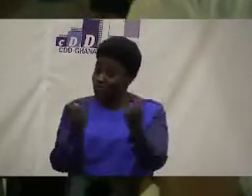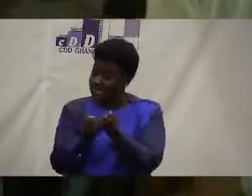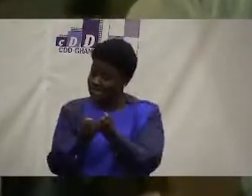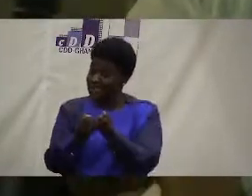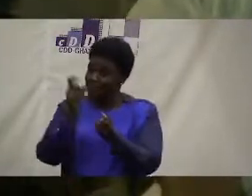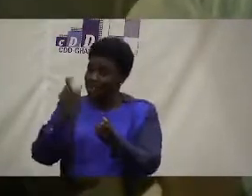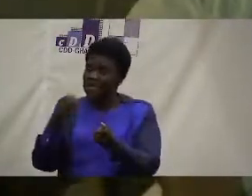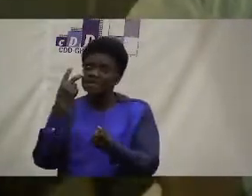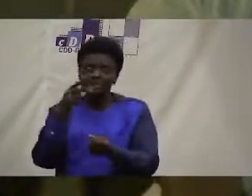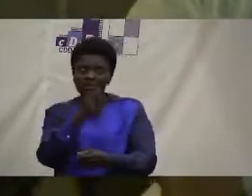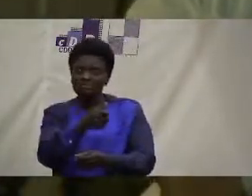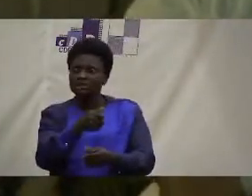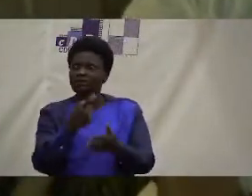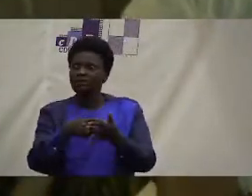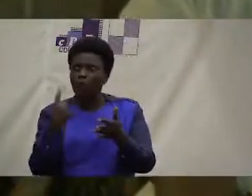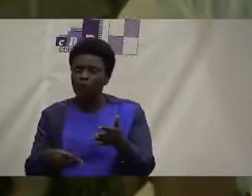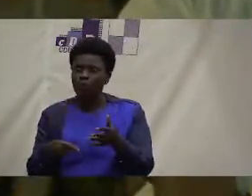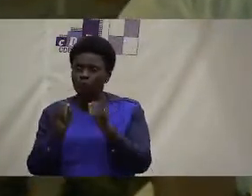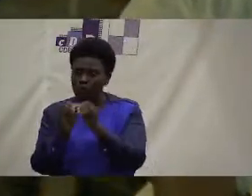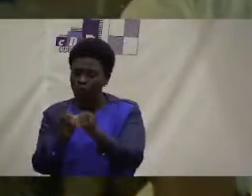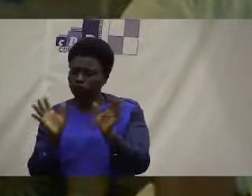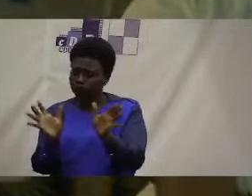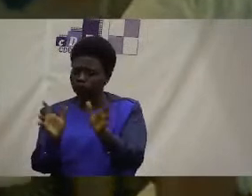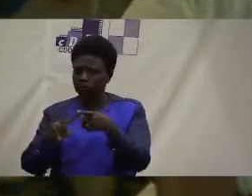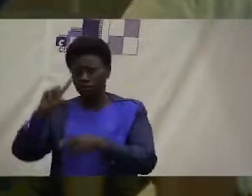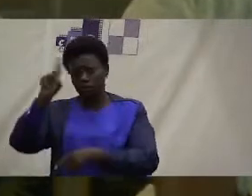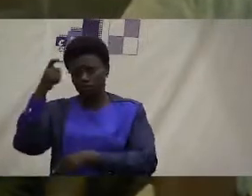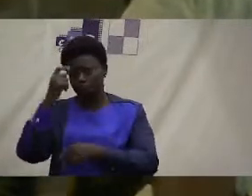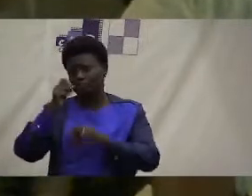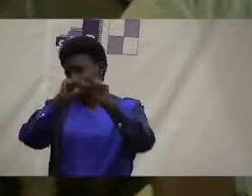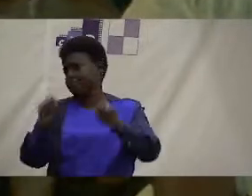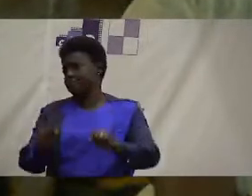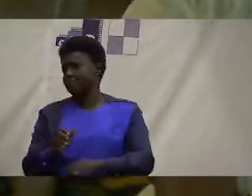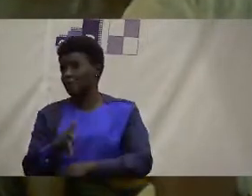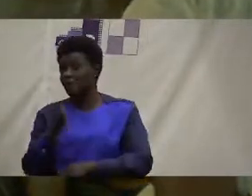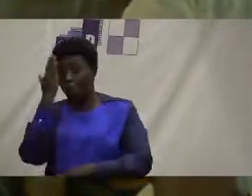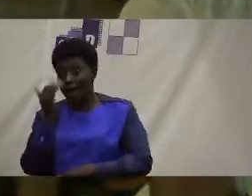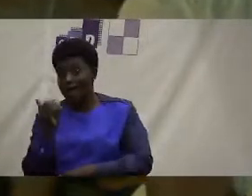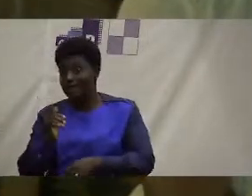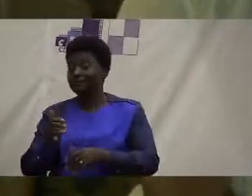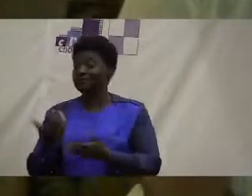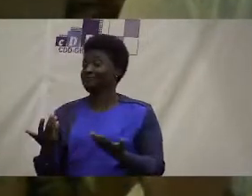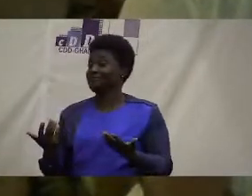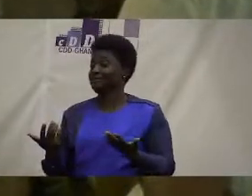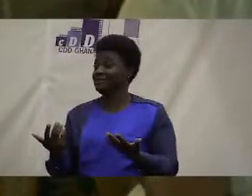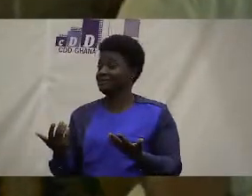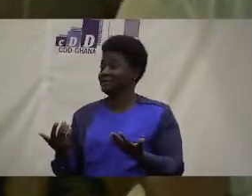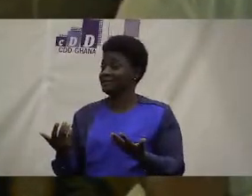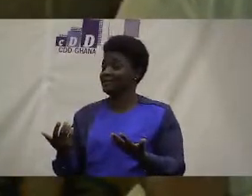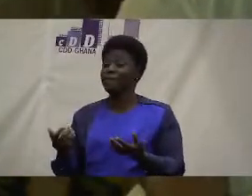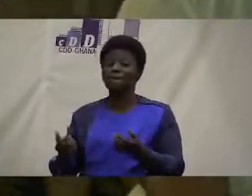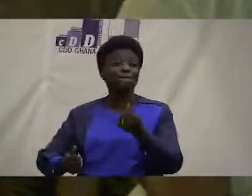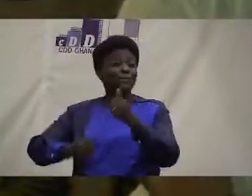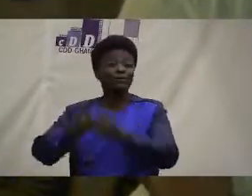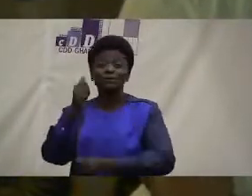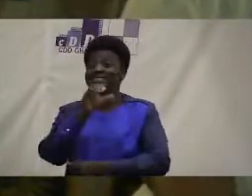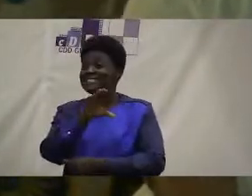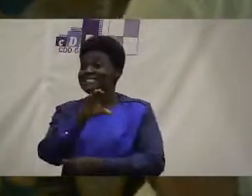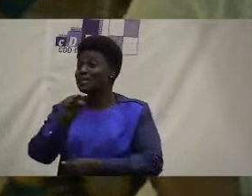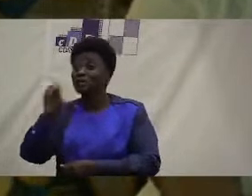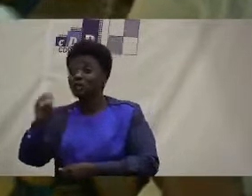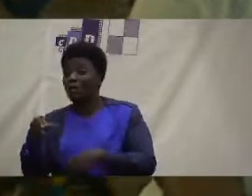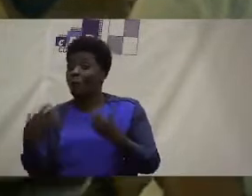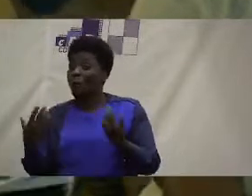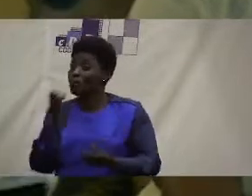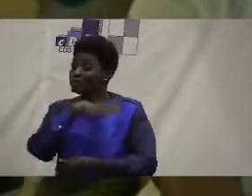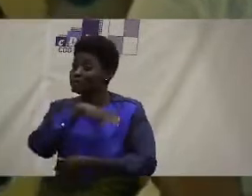the impact of the governance system. Okay. The trouble is that most civil society organizations have